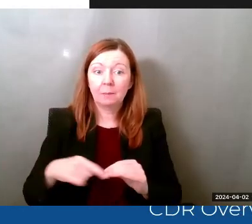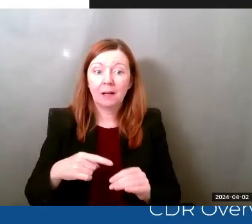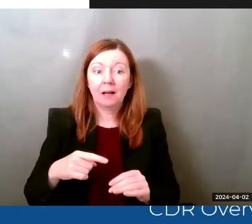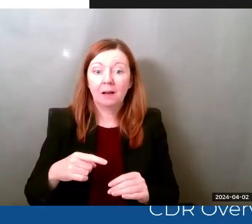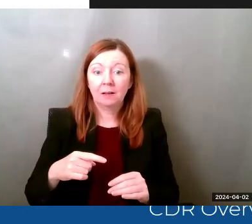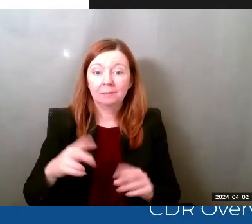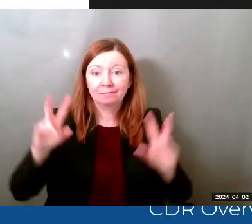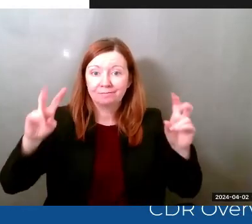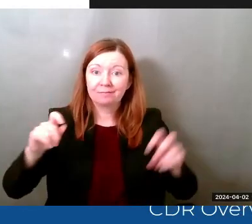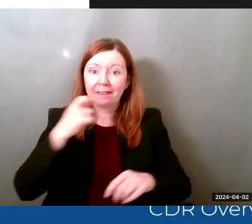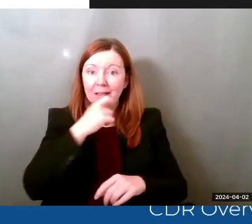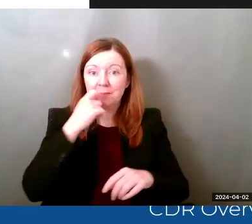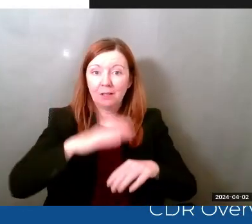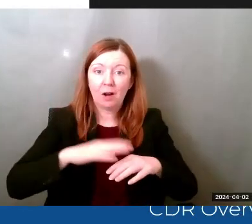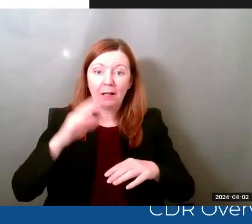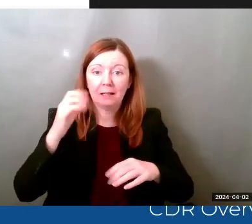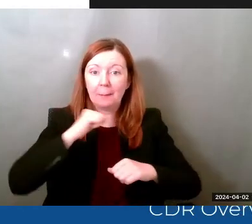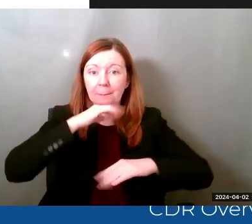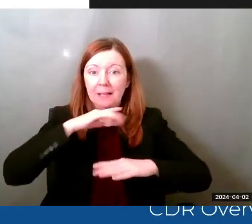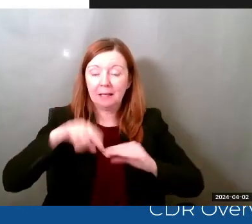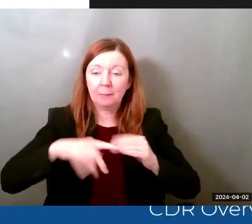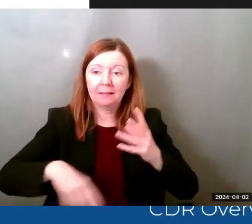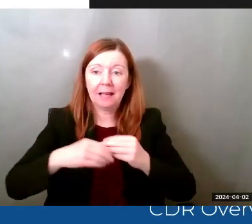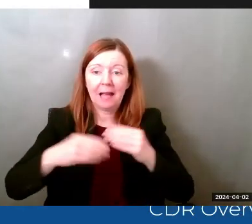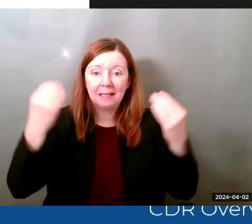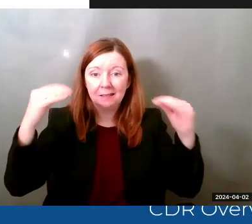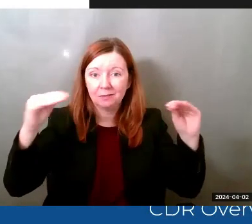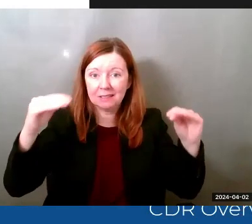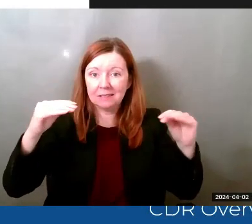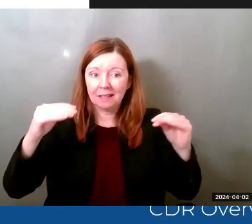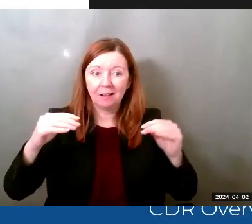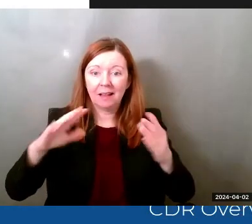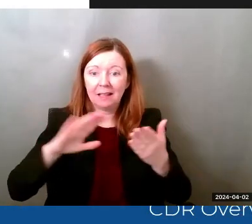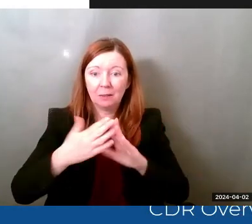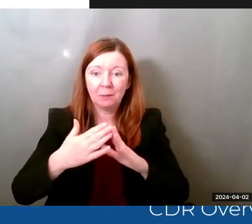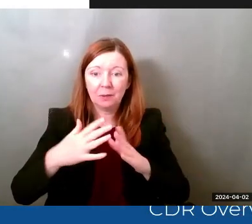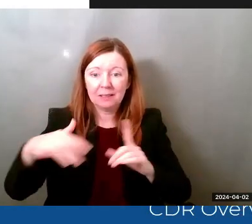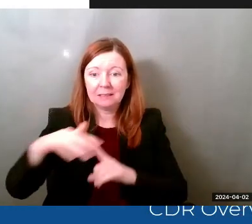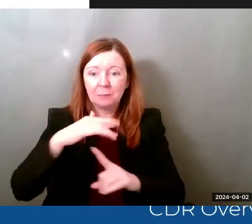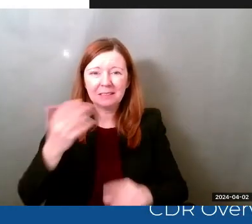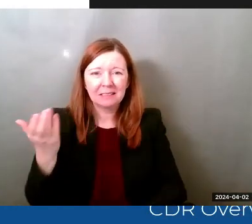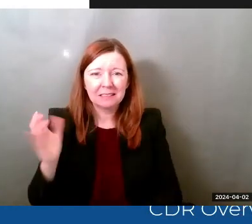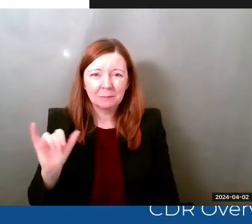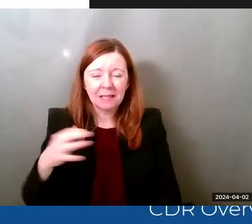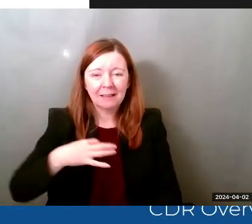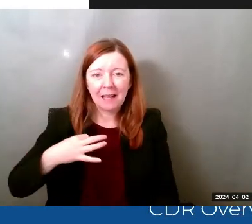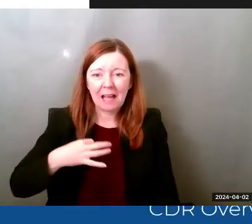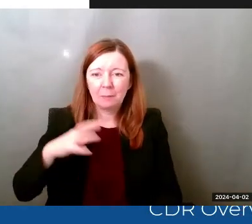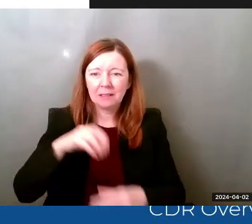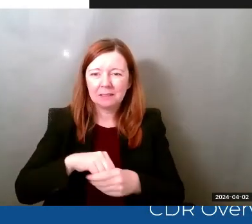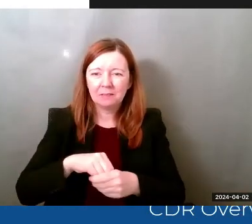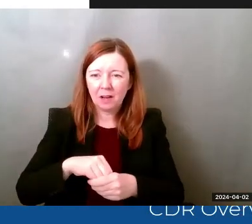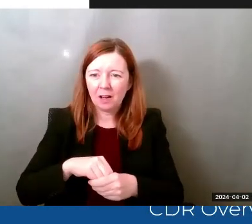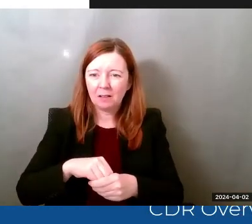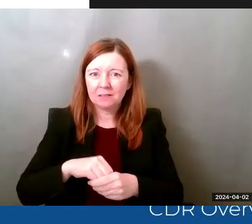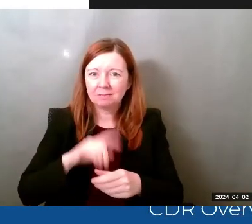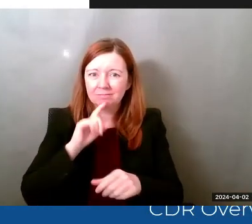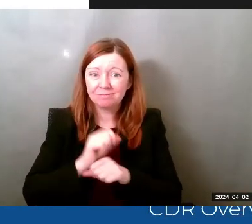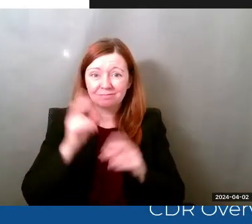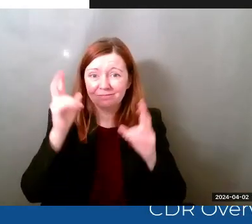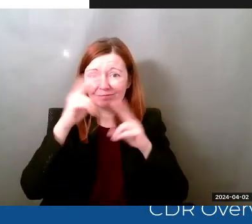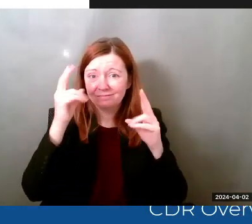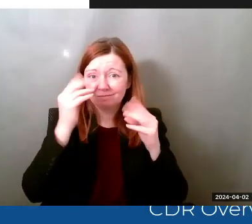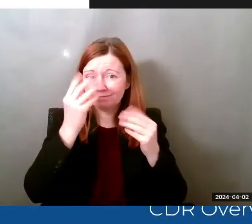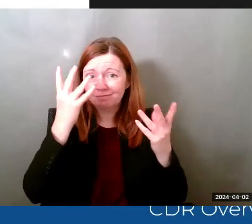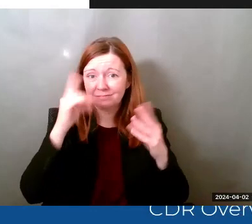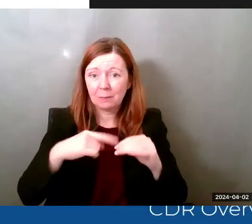on a pig regarding the added retail and alleged community space, it kind of seems like the applicants involved are truly careless about